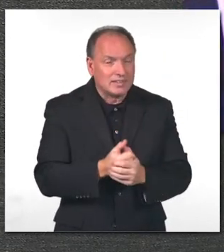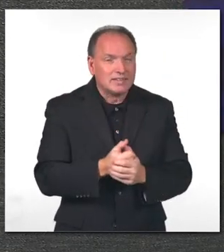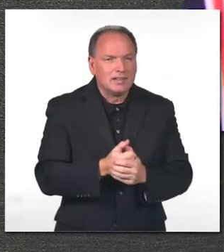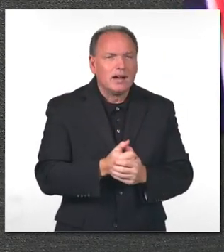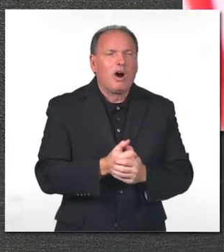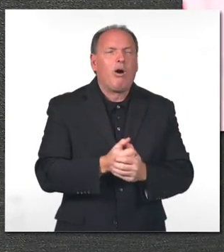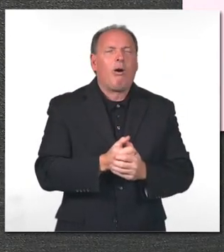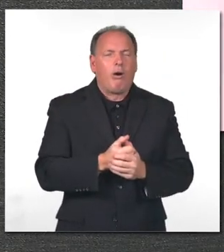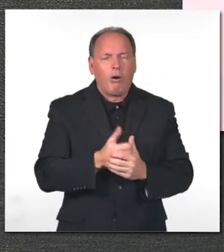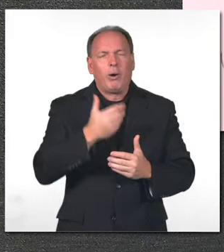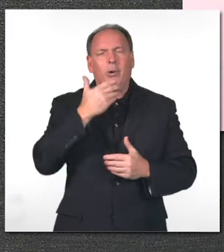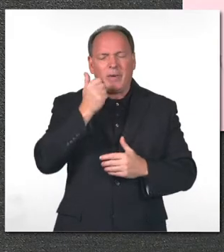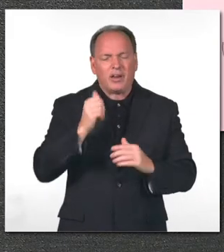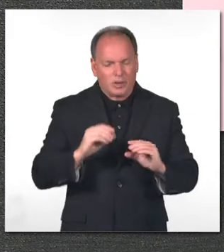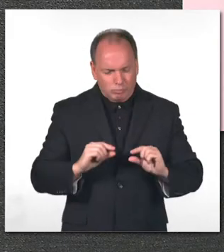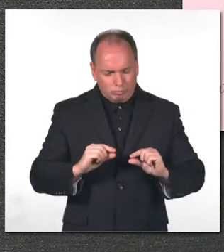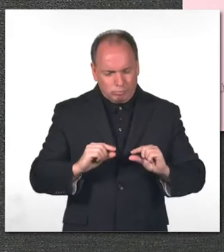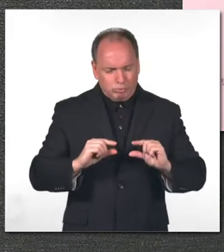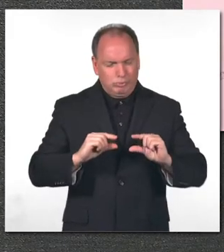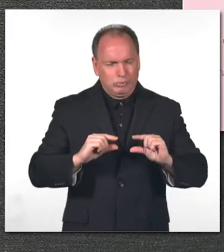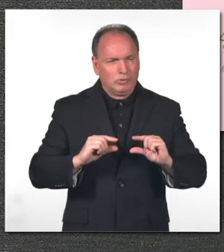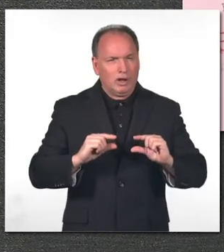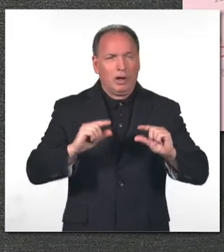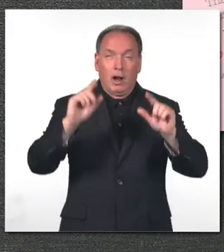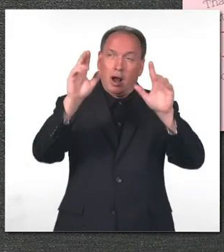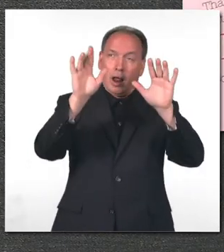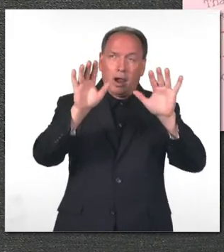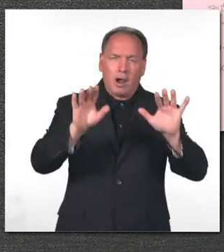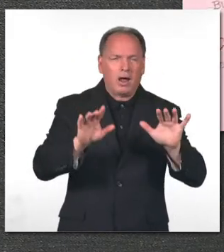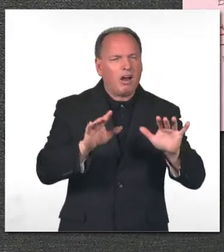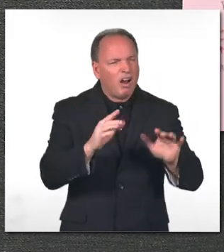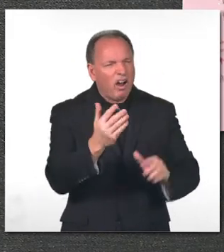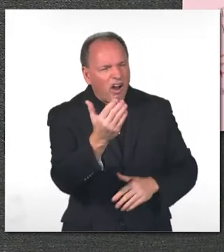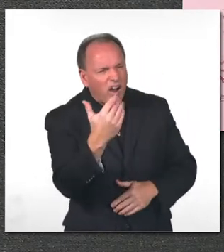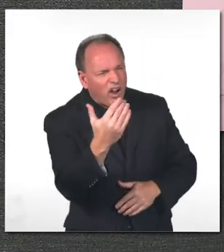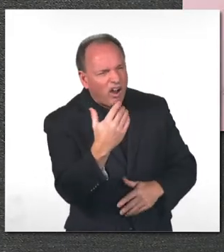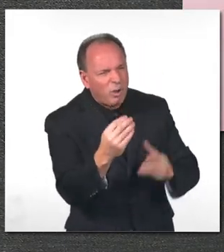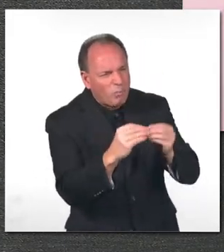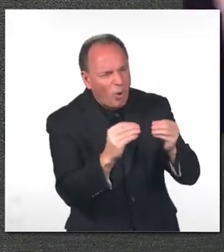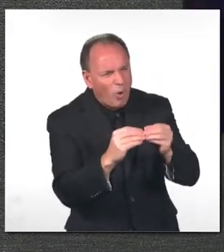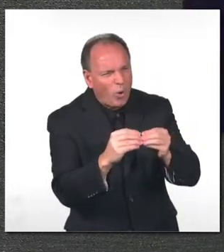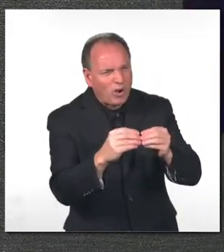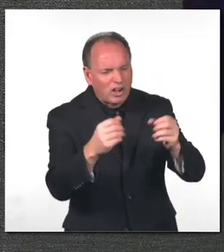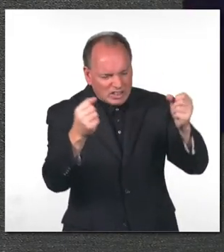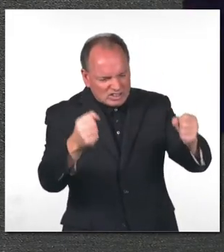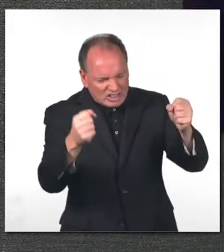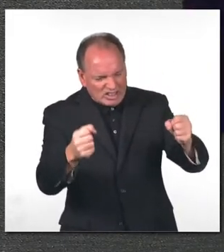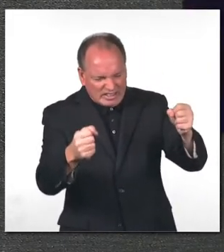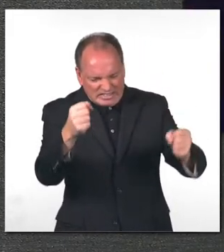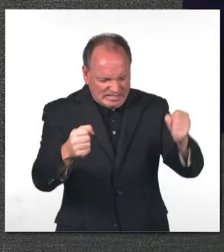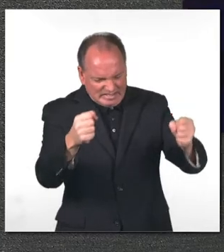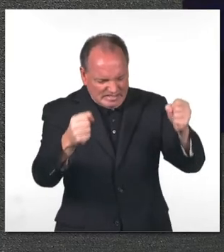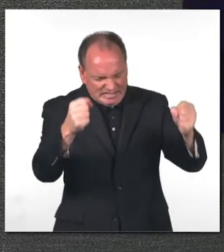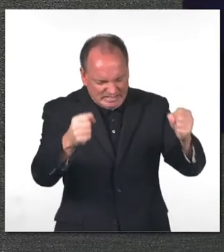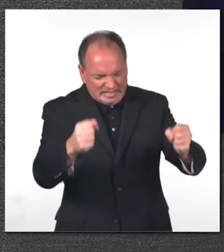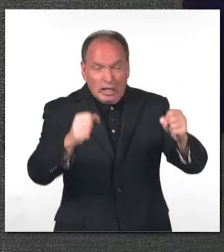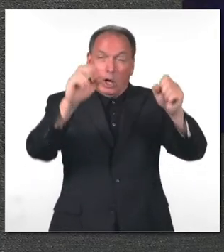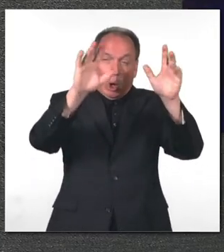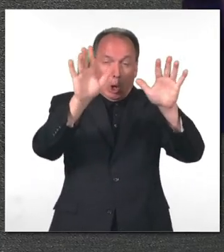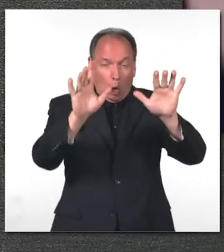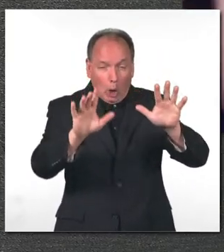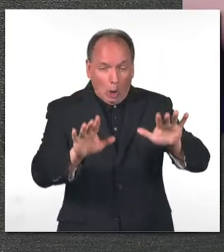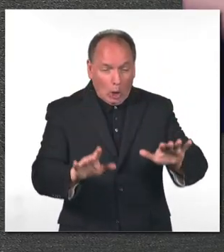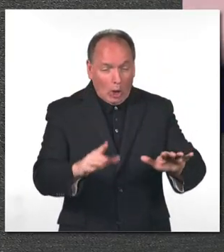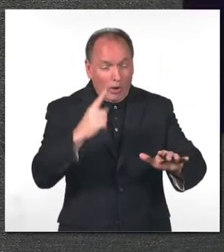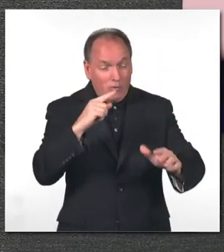Oh, that's better. See a little coming down. But could you shake the book much harder? Let's really get some snow made for that